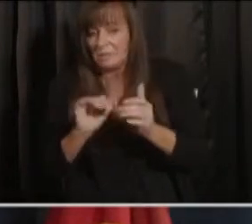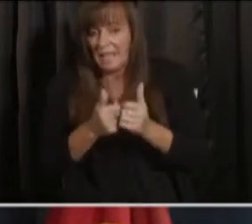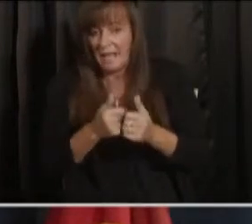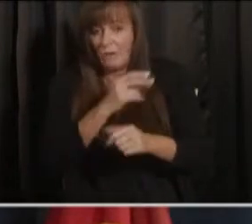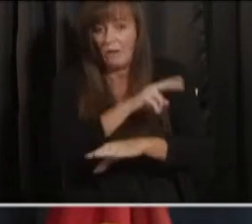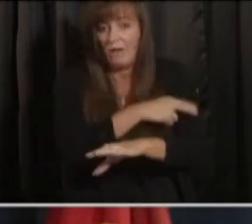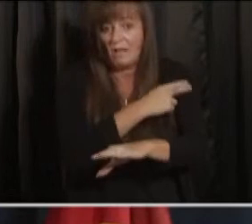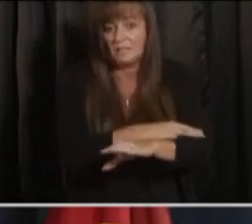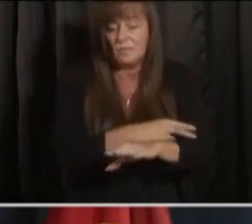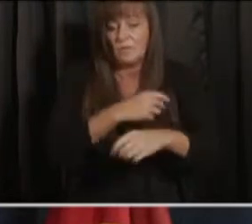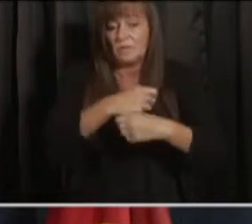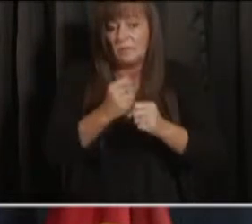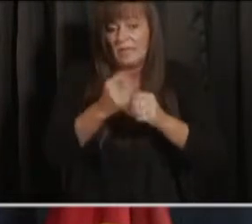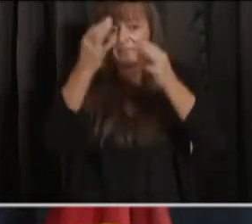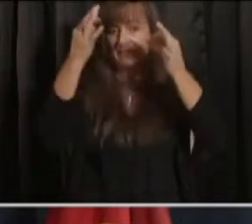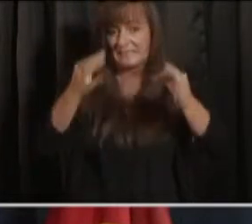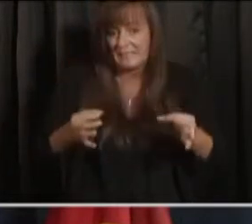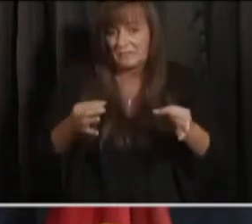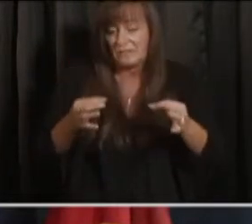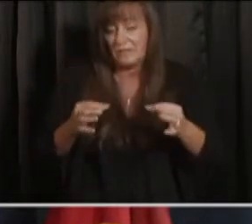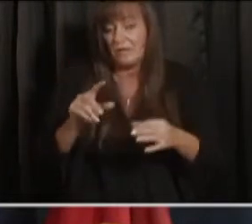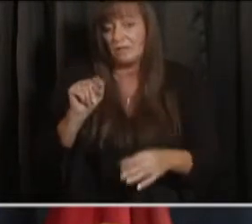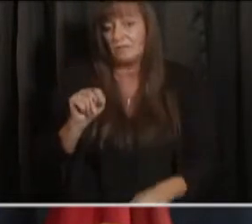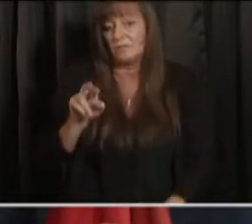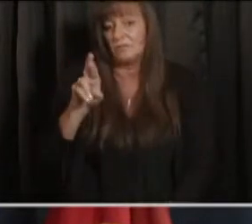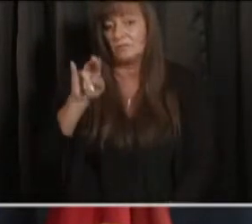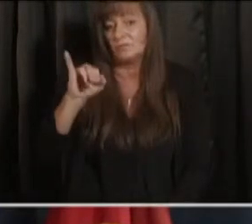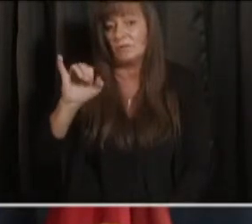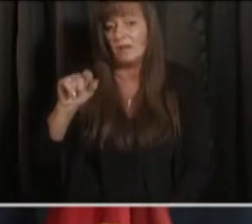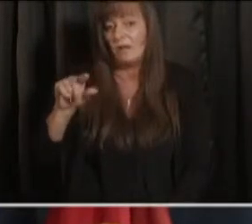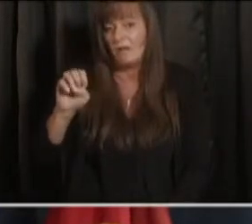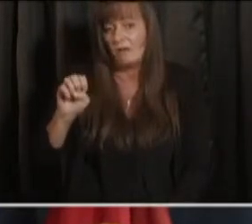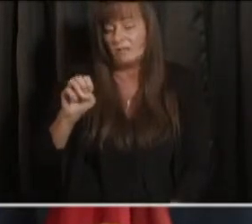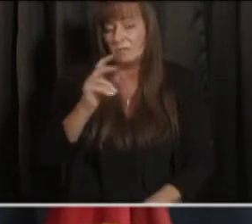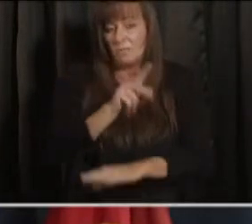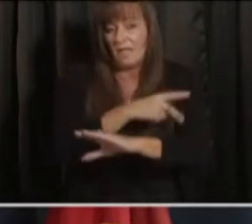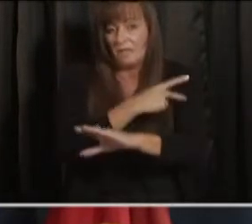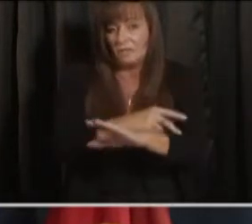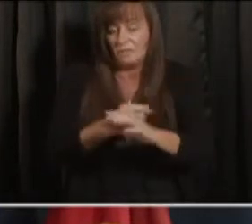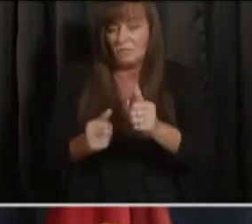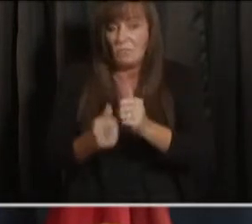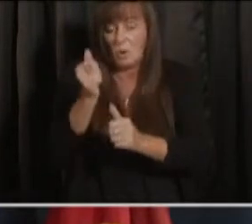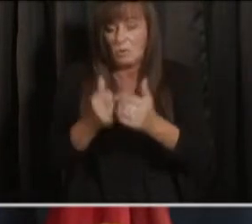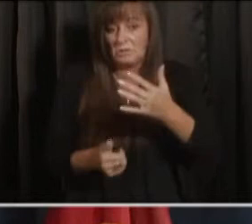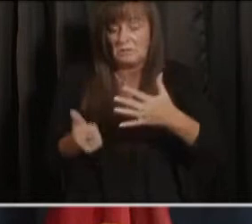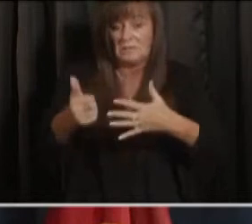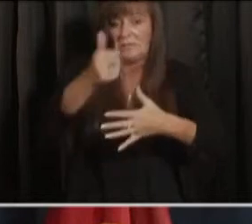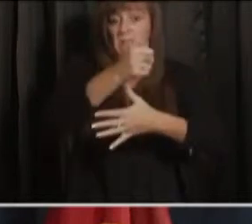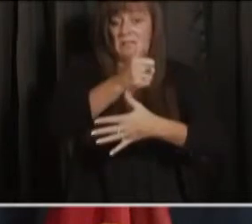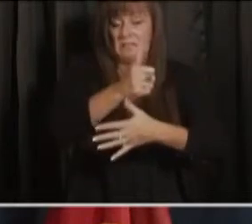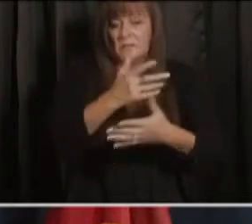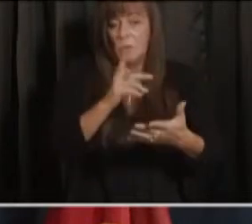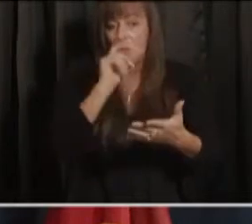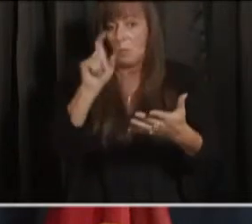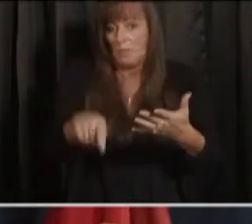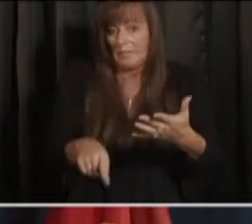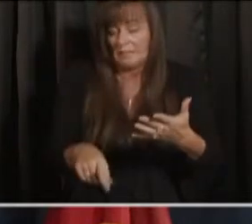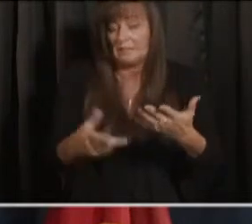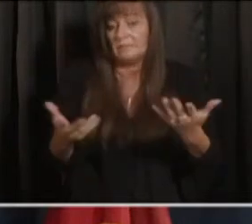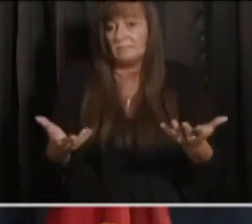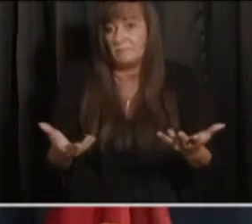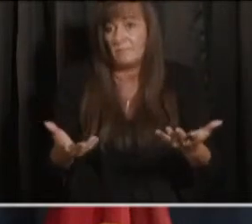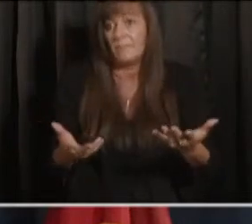on triaging patients and using scarce resources, is another one that we'll consider. Regarding the question about